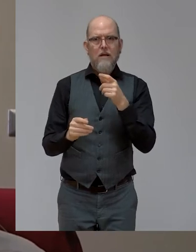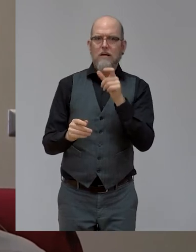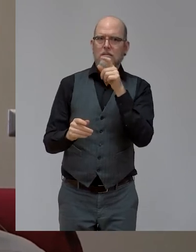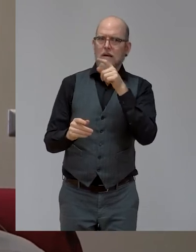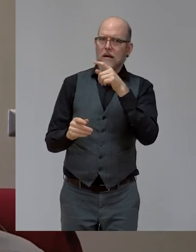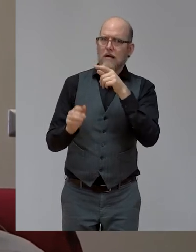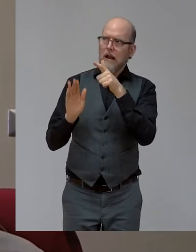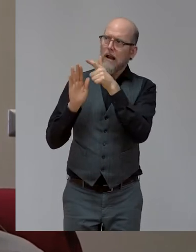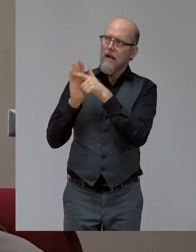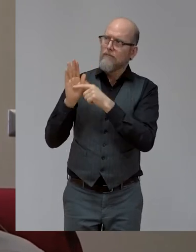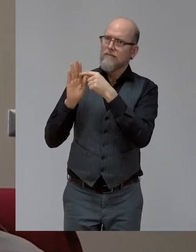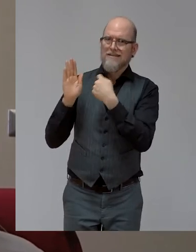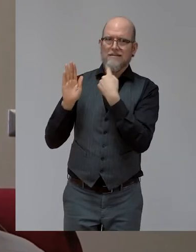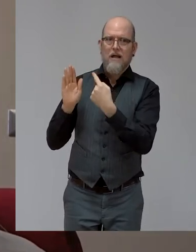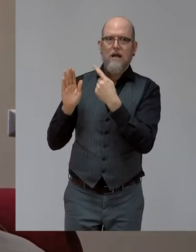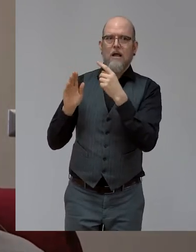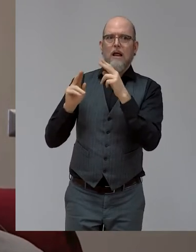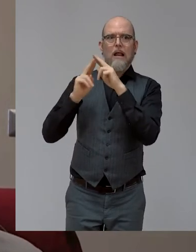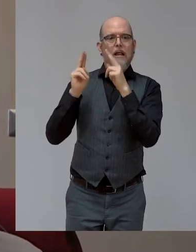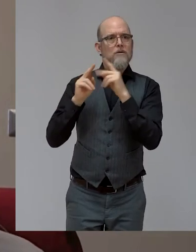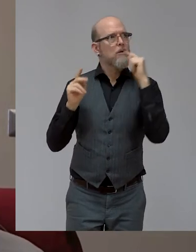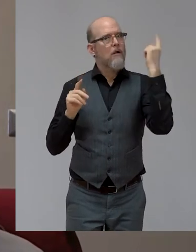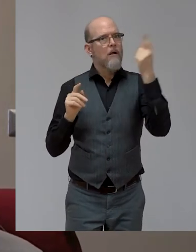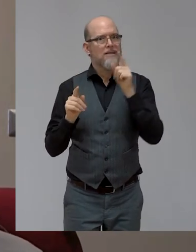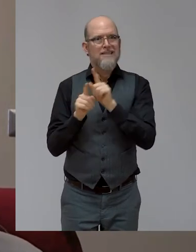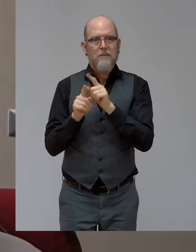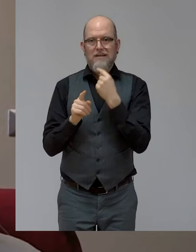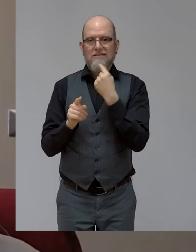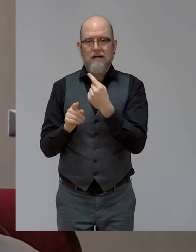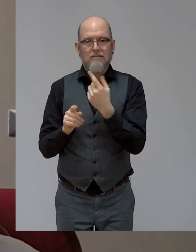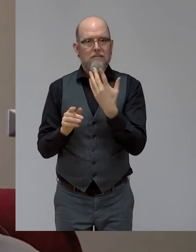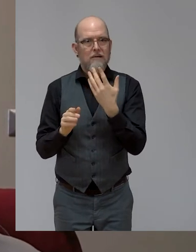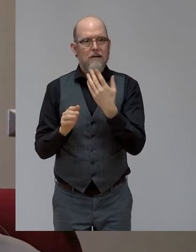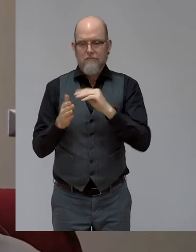and the International Convention of the Rights of Person with Disabilities give us.